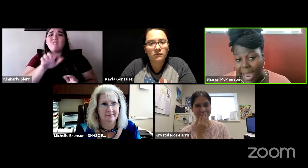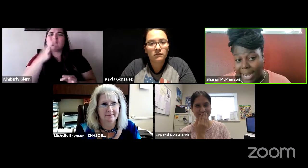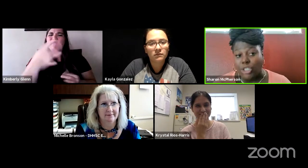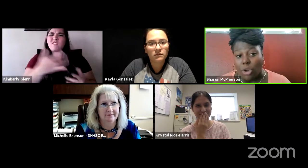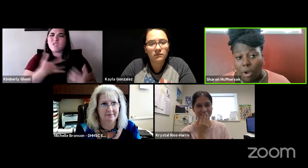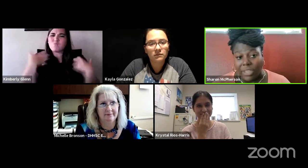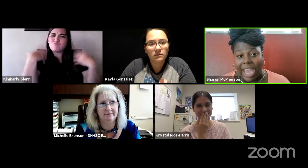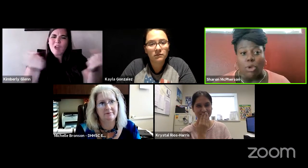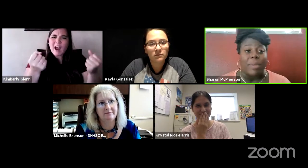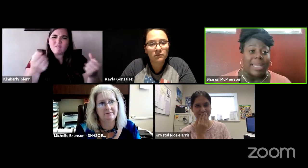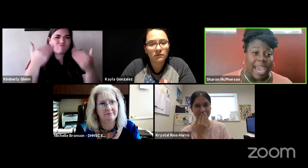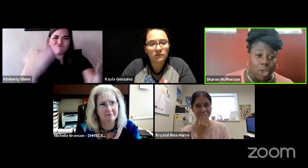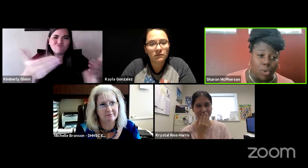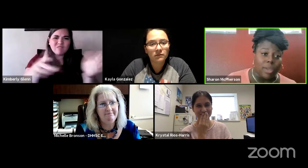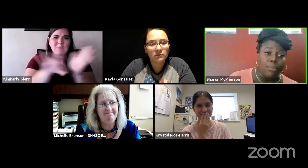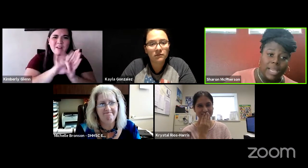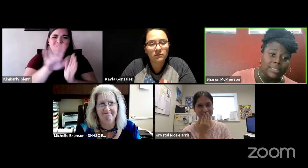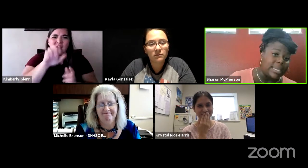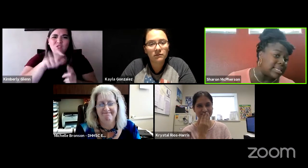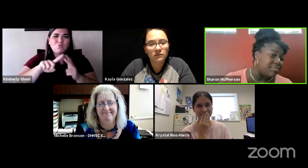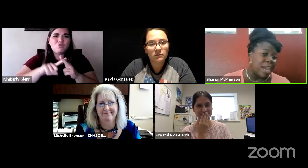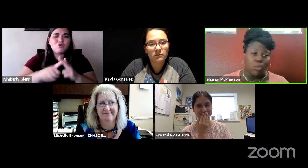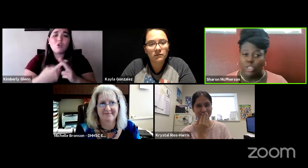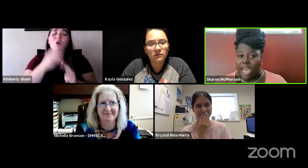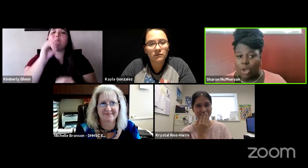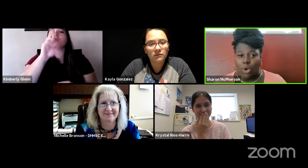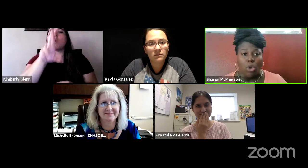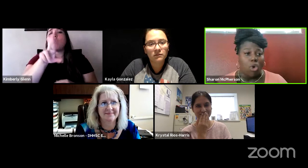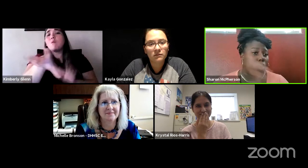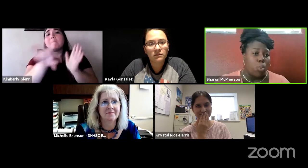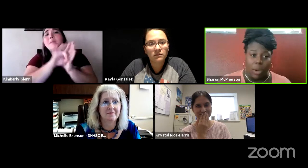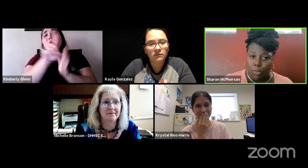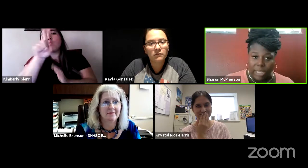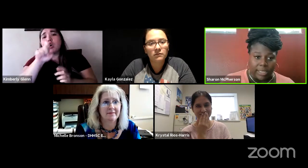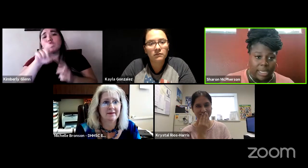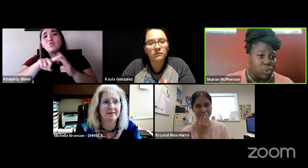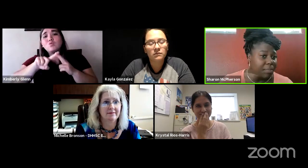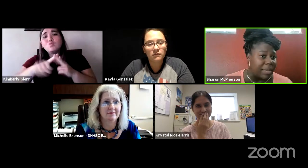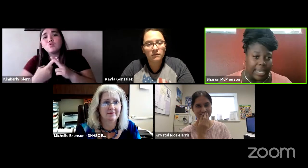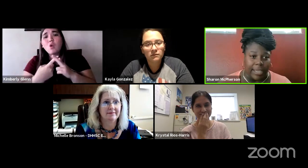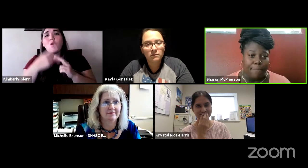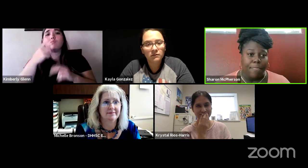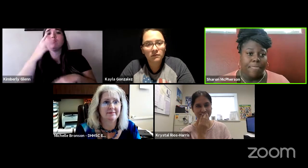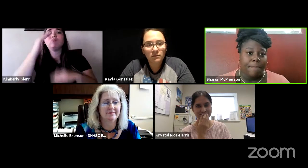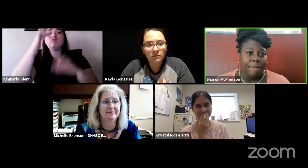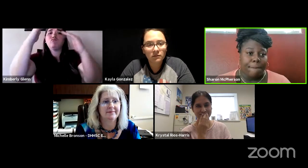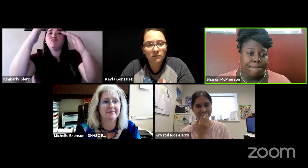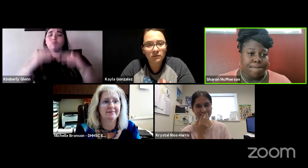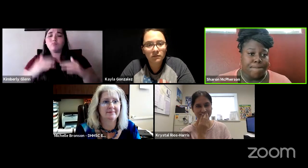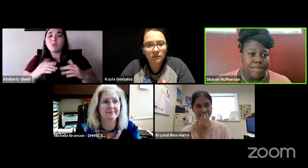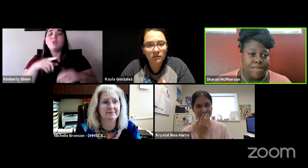you'll go ahead and start off the game. You'll pick a category and points. It doesn't matter which category or what points it is. You can pick any.